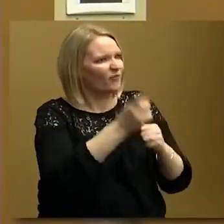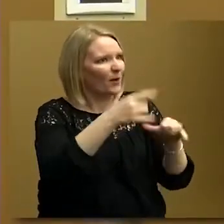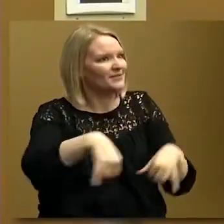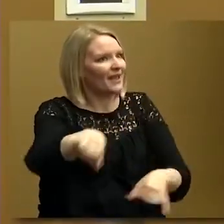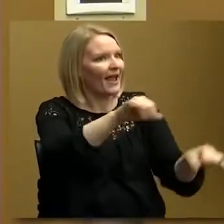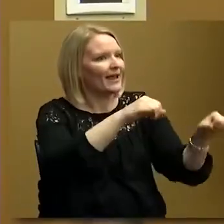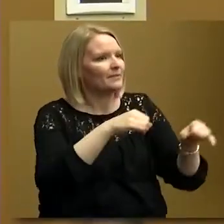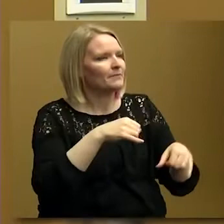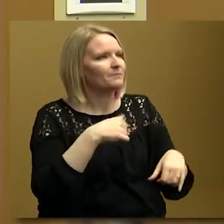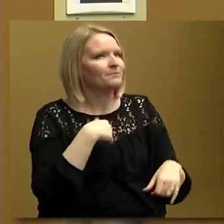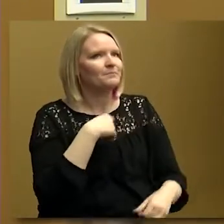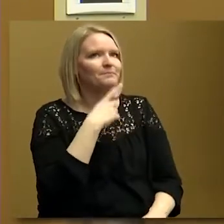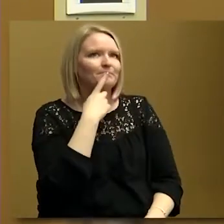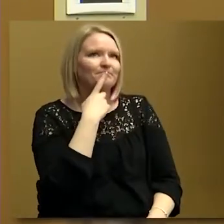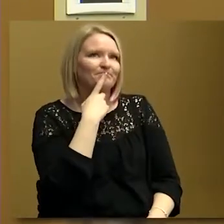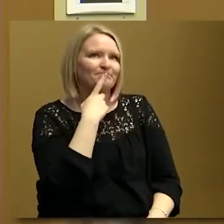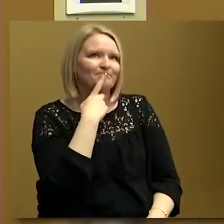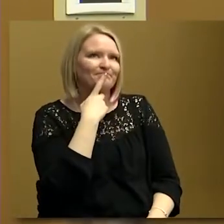today. Well,